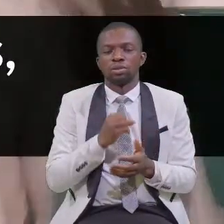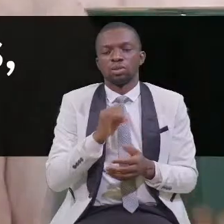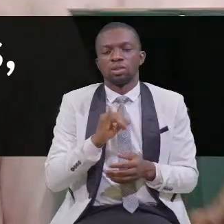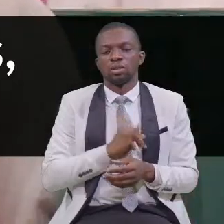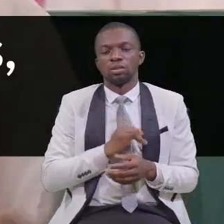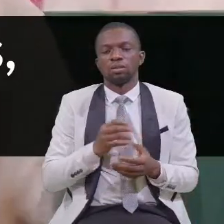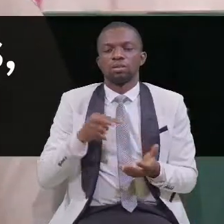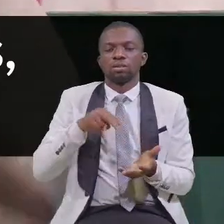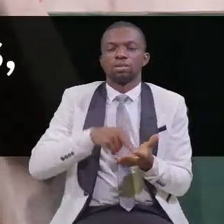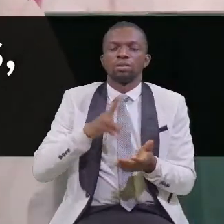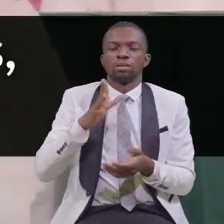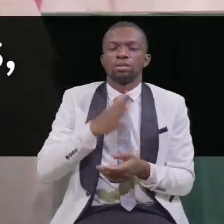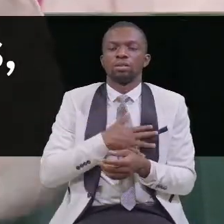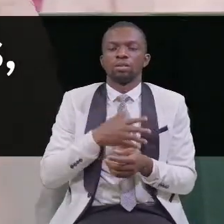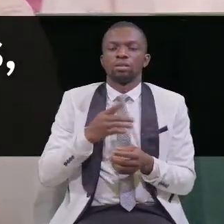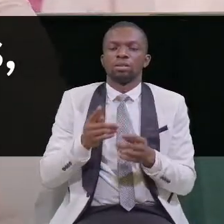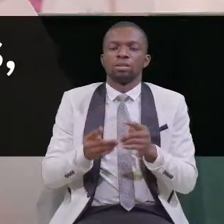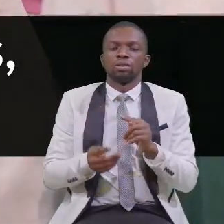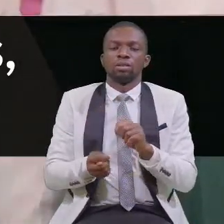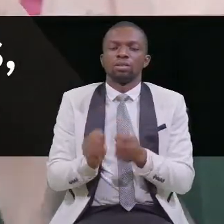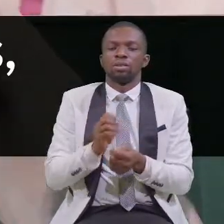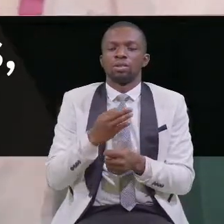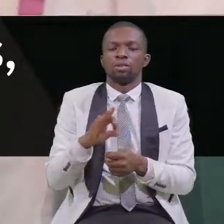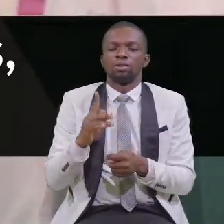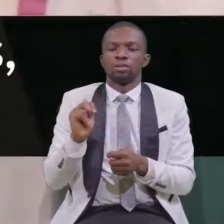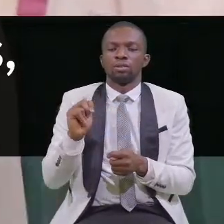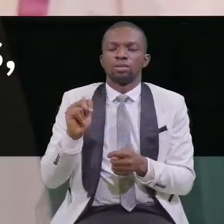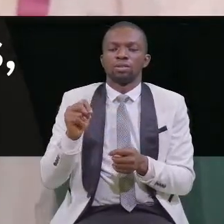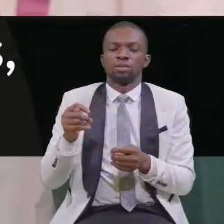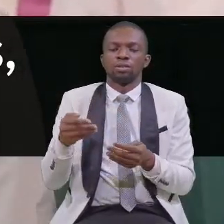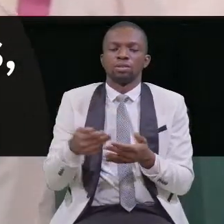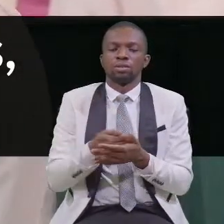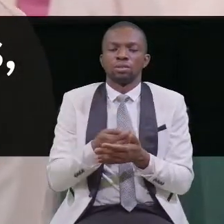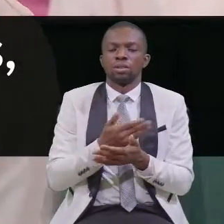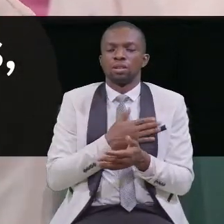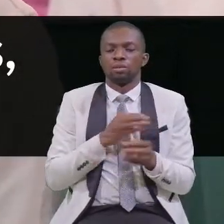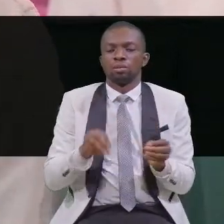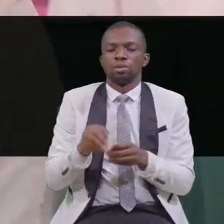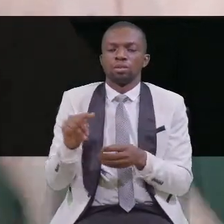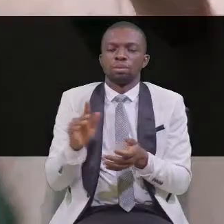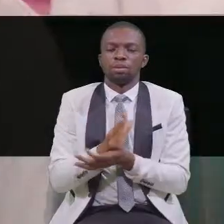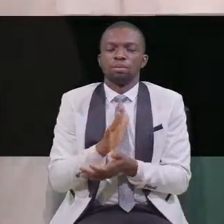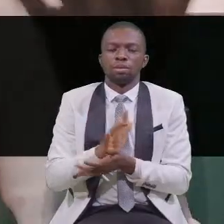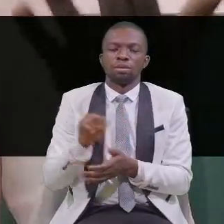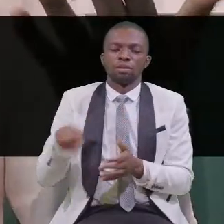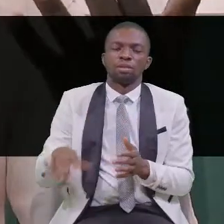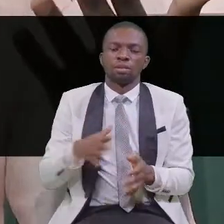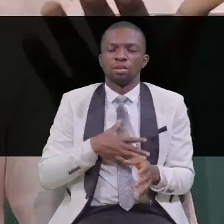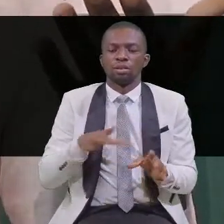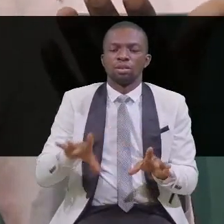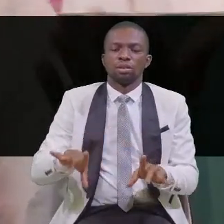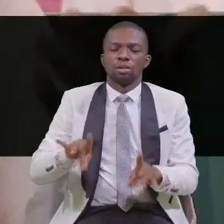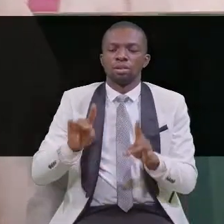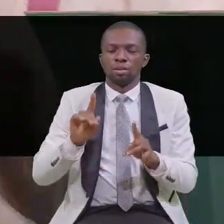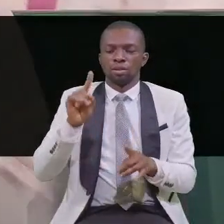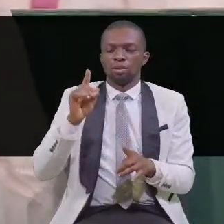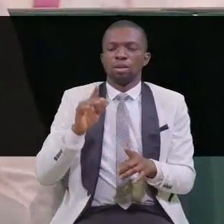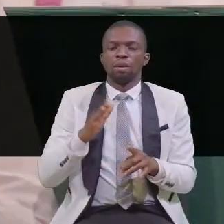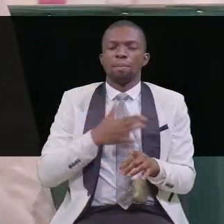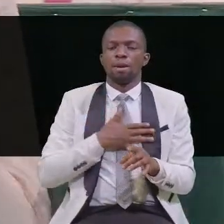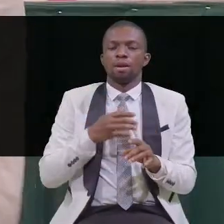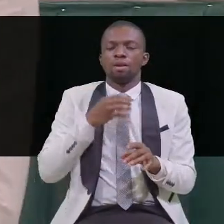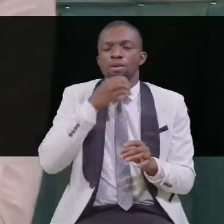So I get up, turn off the news, and put the paper down, and picked up my old